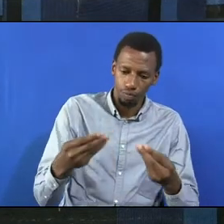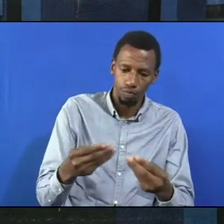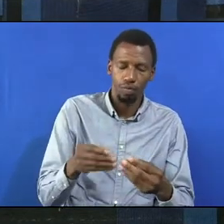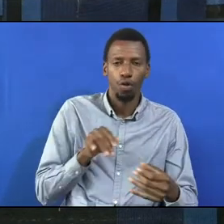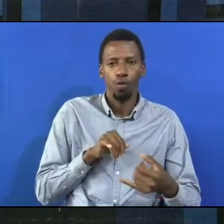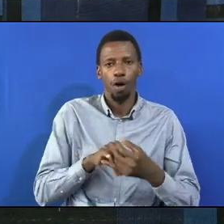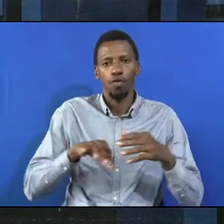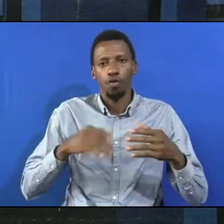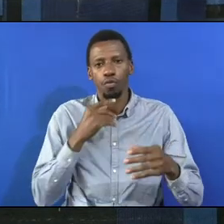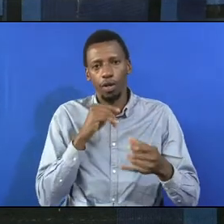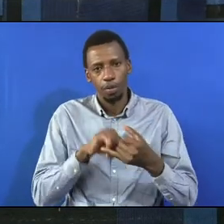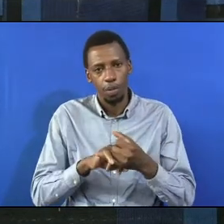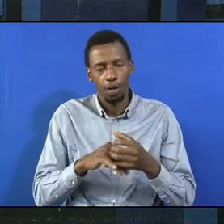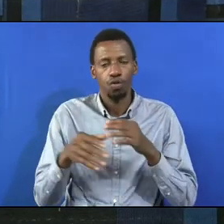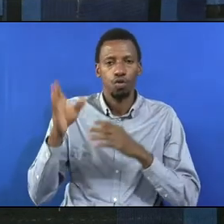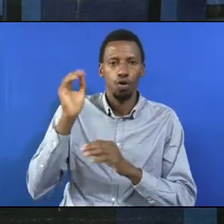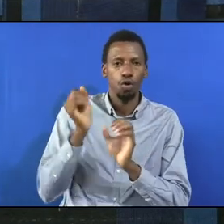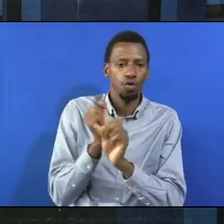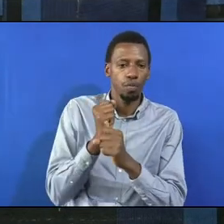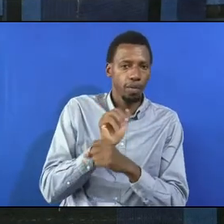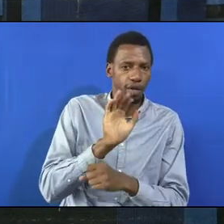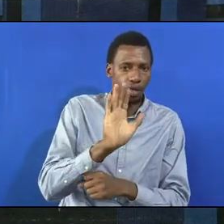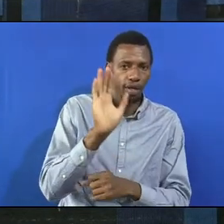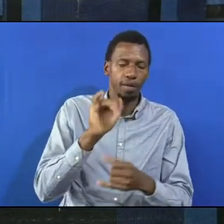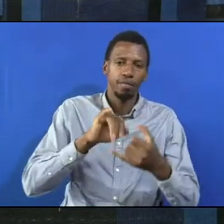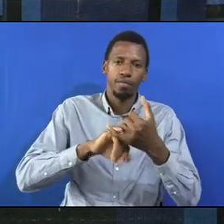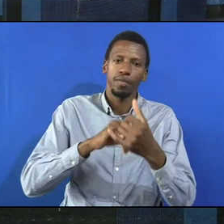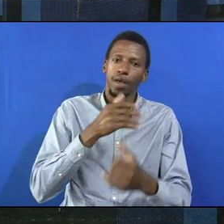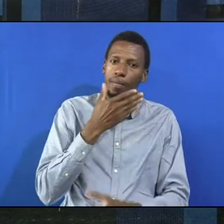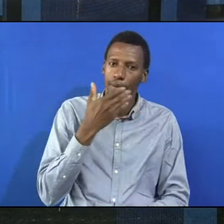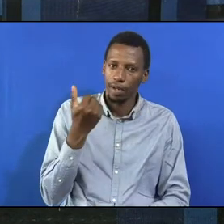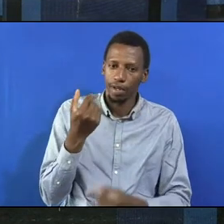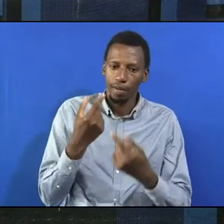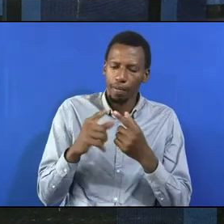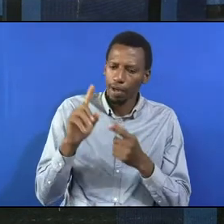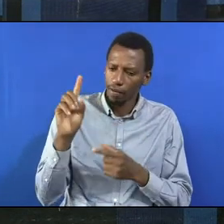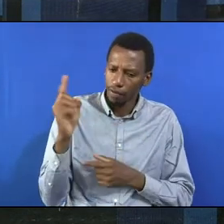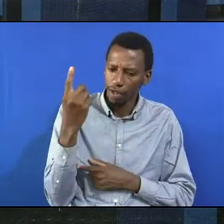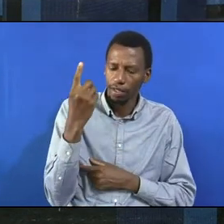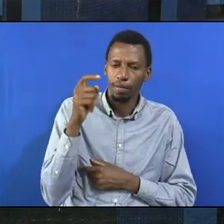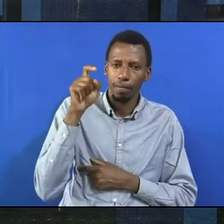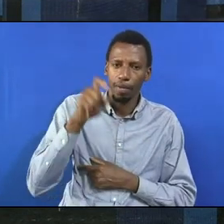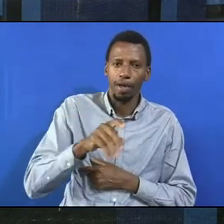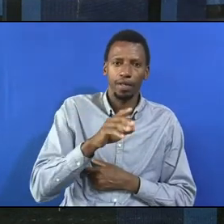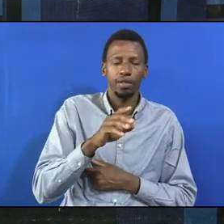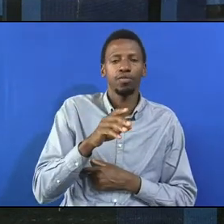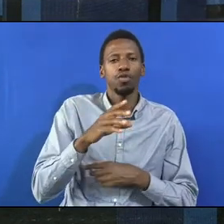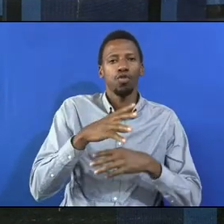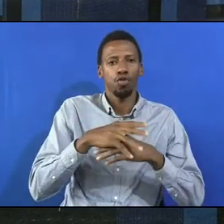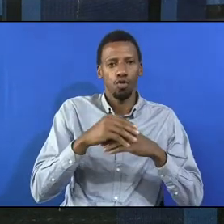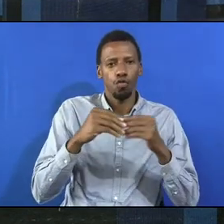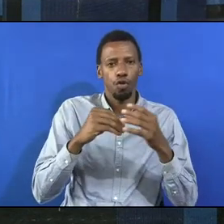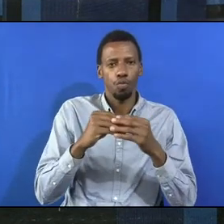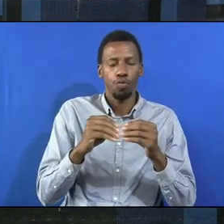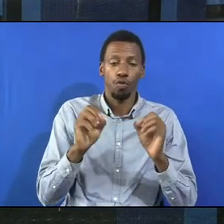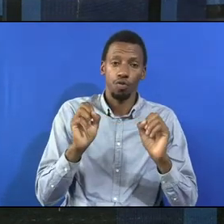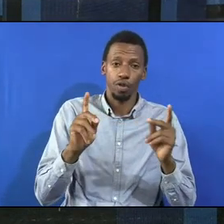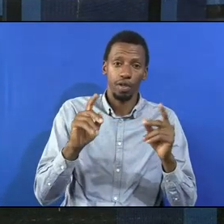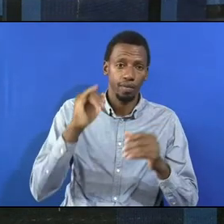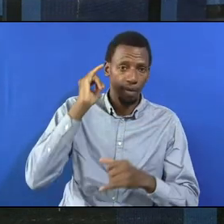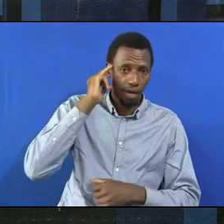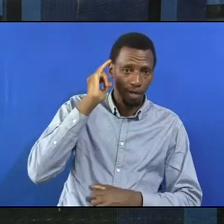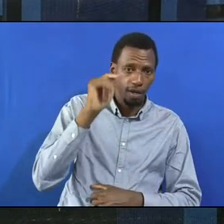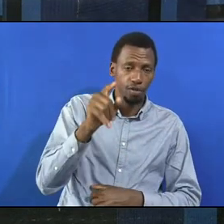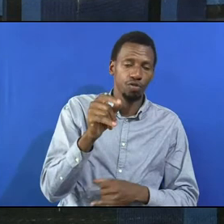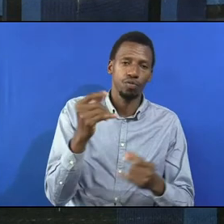marriage better, but first you must be comfortable and okay with the idea that you are a different